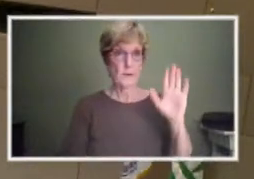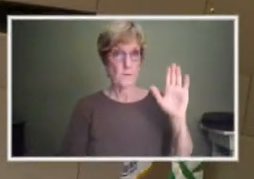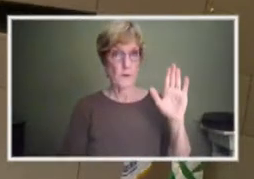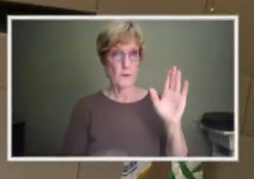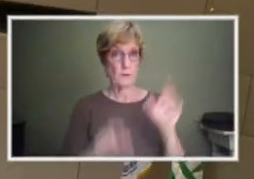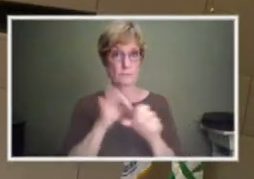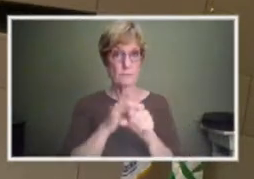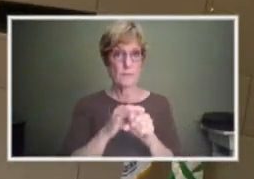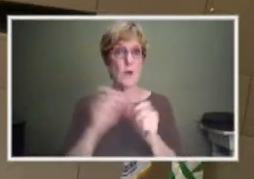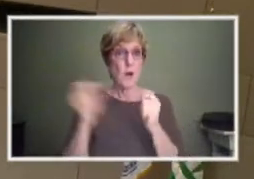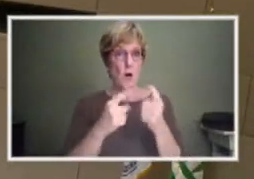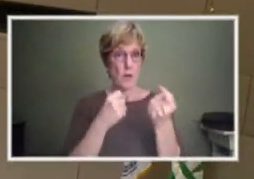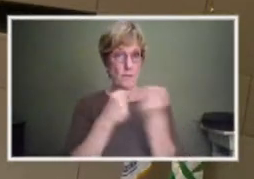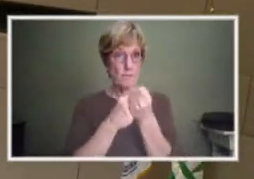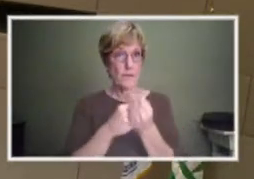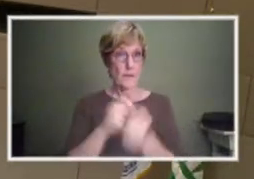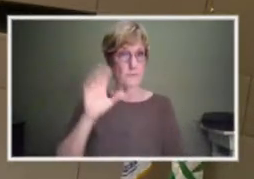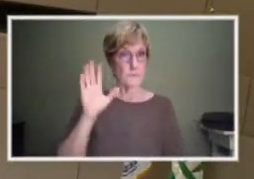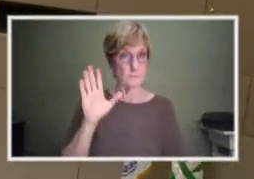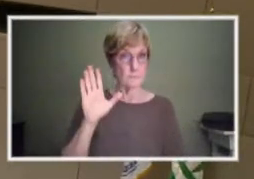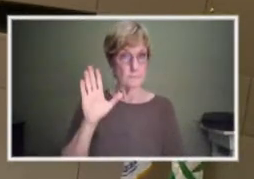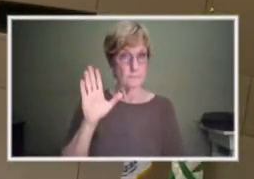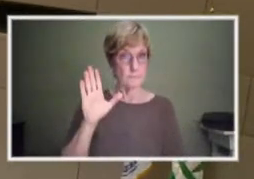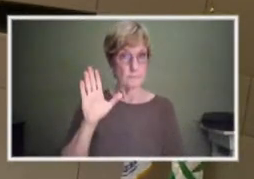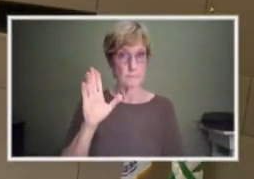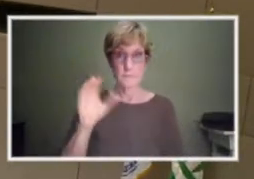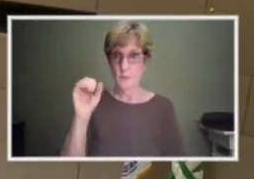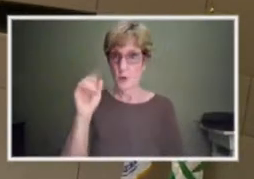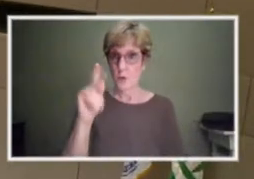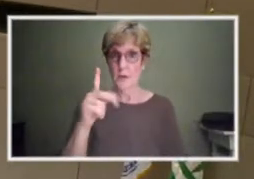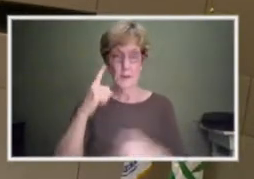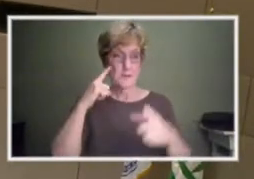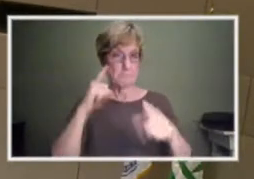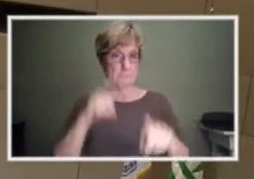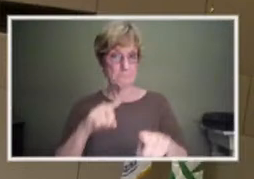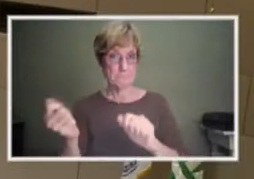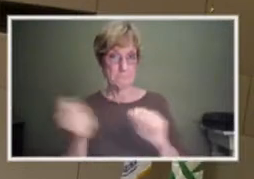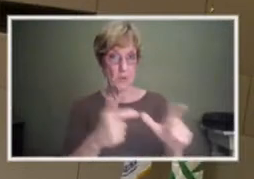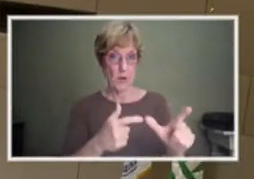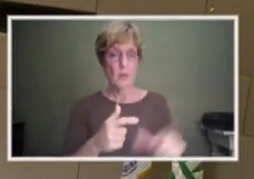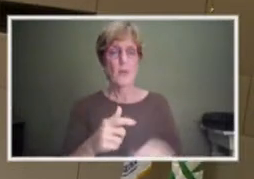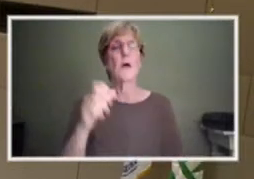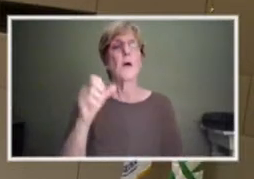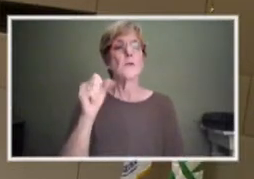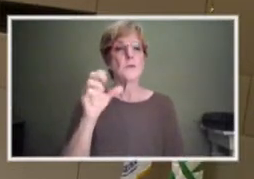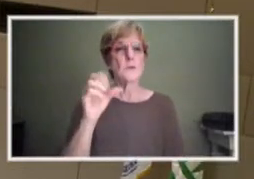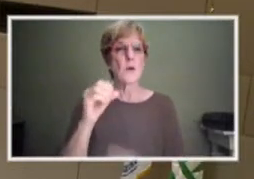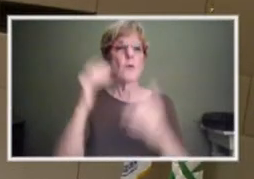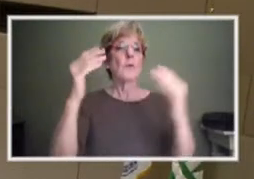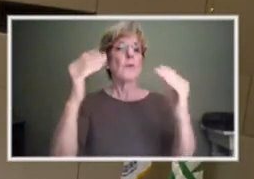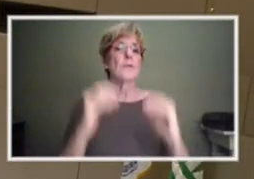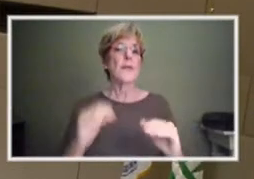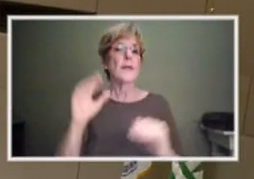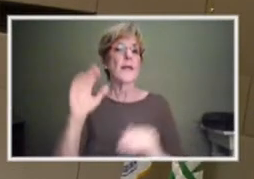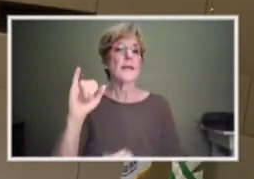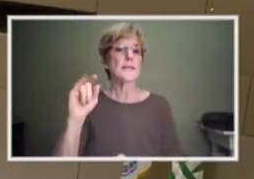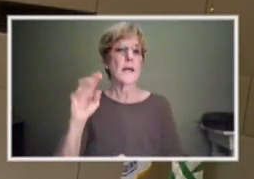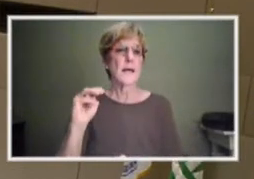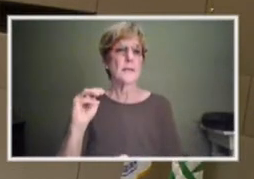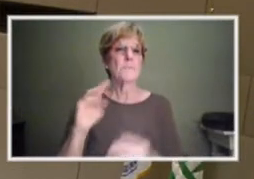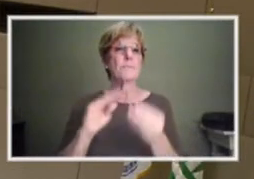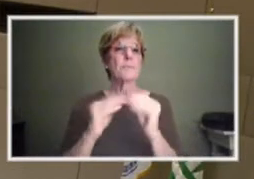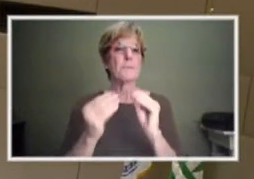favor, please raise your hand. All right, that's unanimous. So the next item on our agenda is